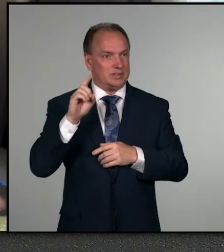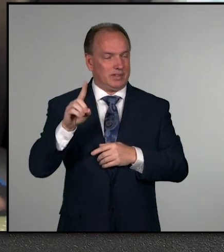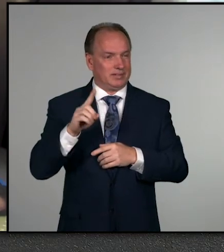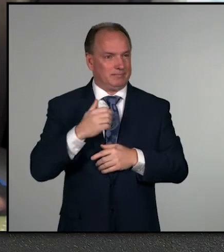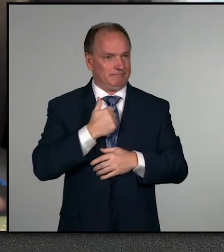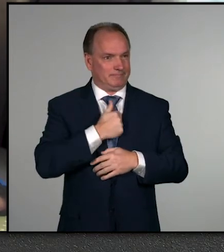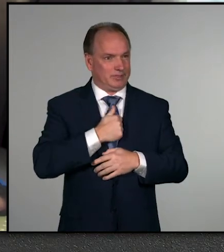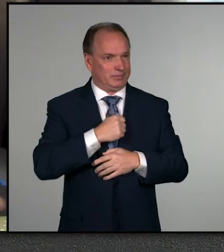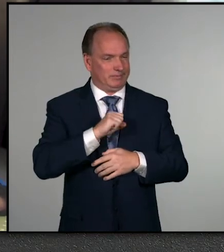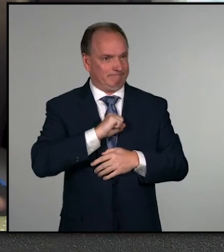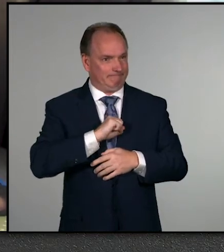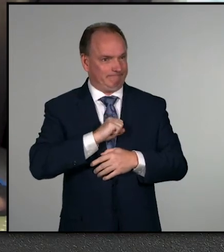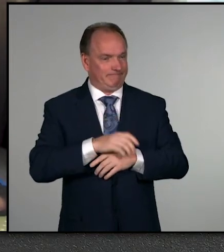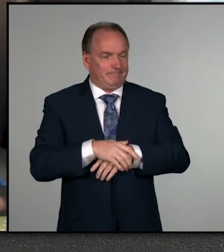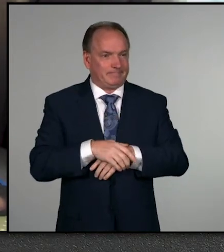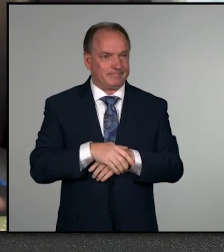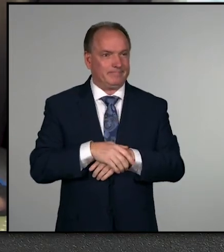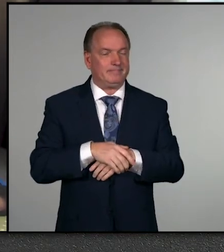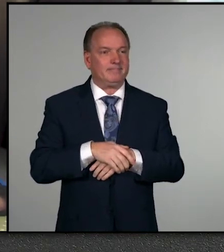seeds.